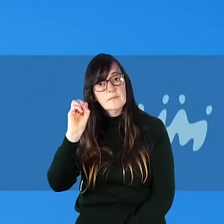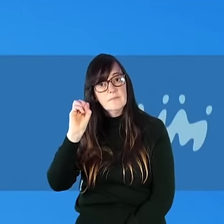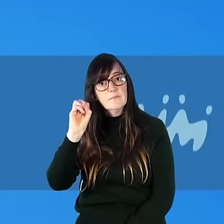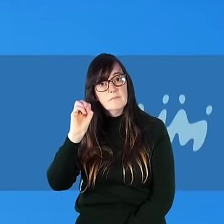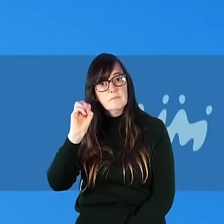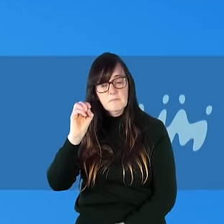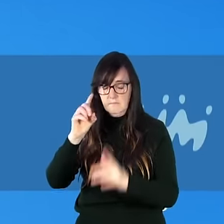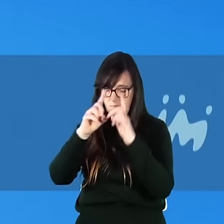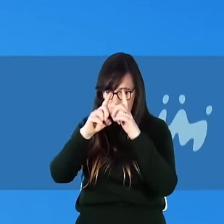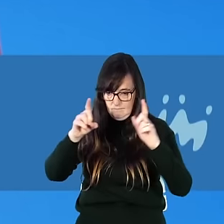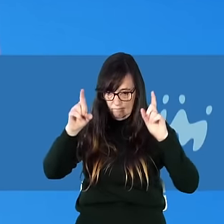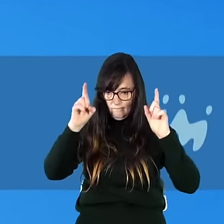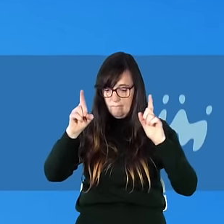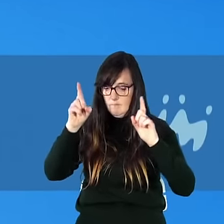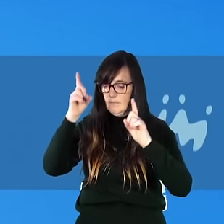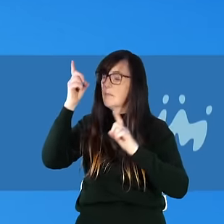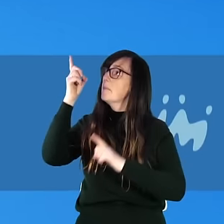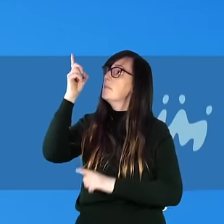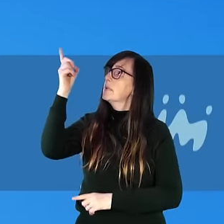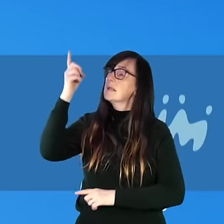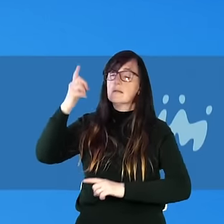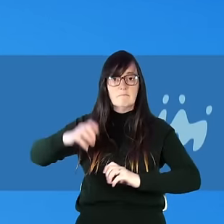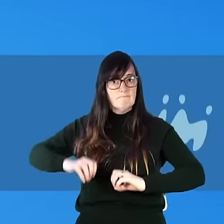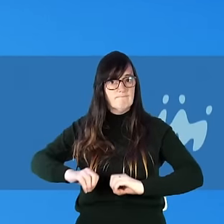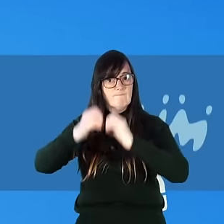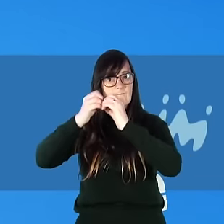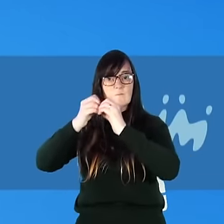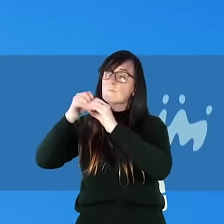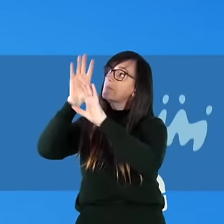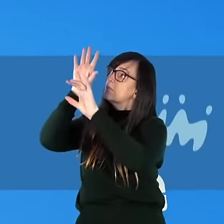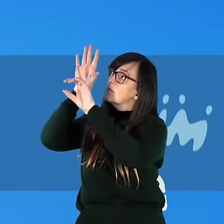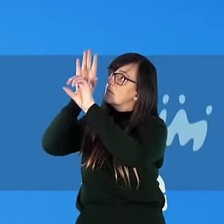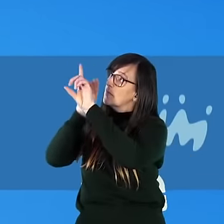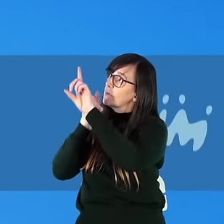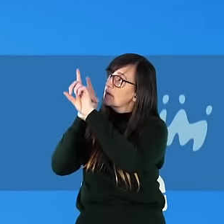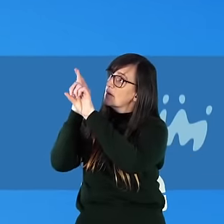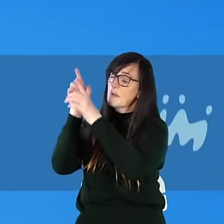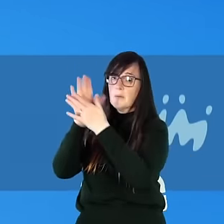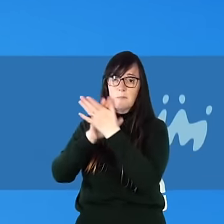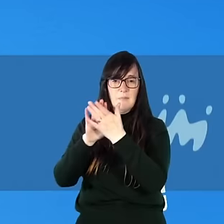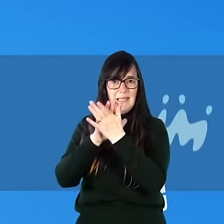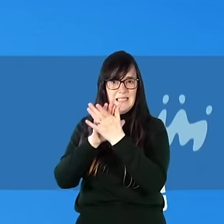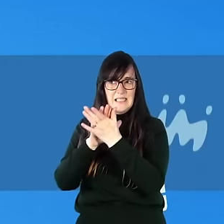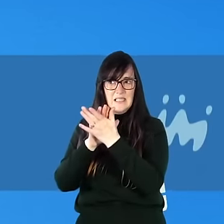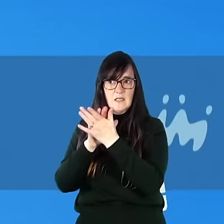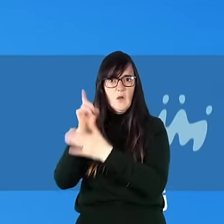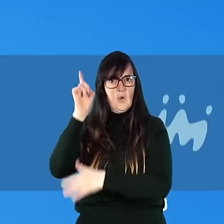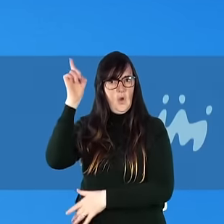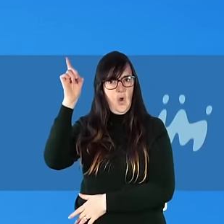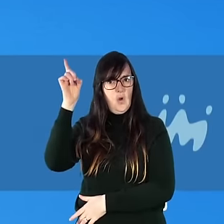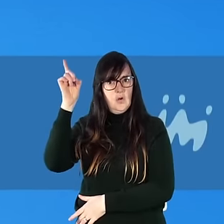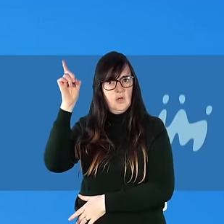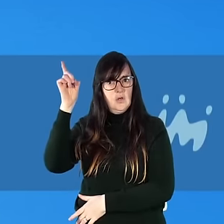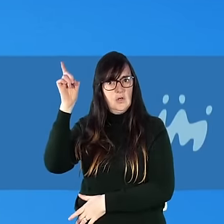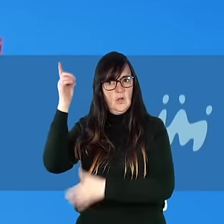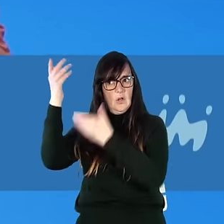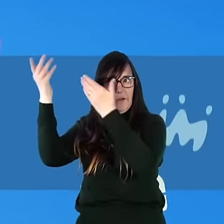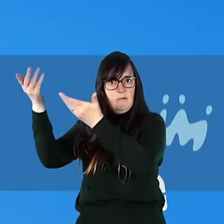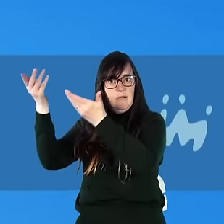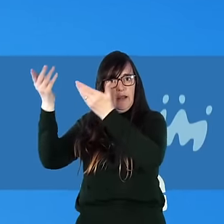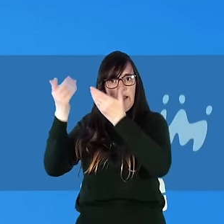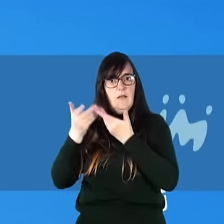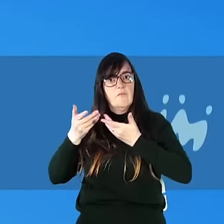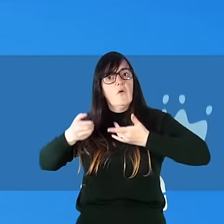Being made in the image of God in the context here primarily refers to the authority God has given us over